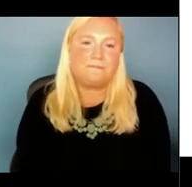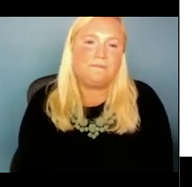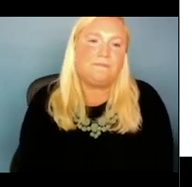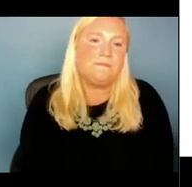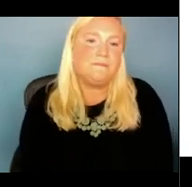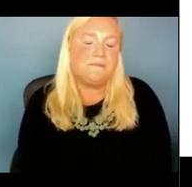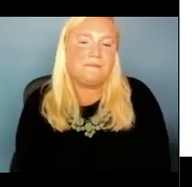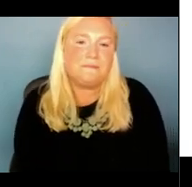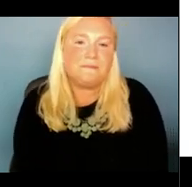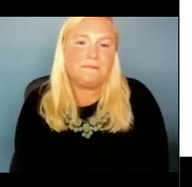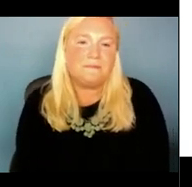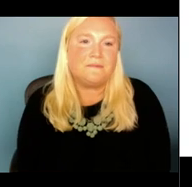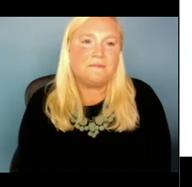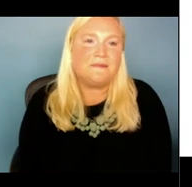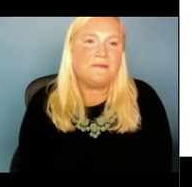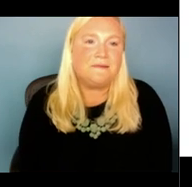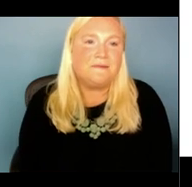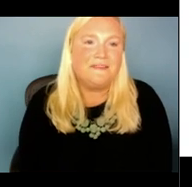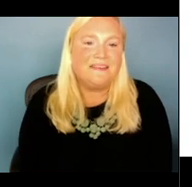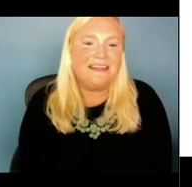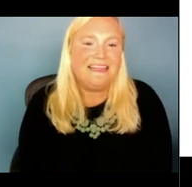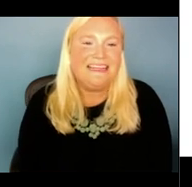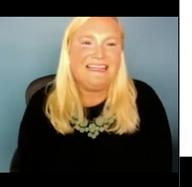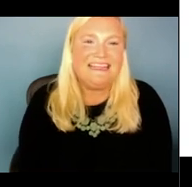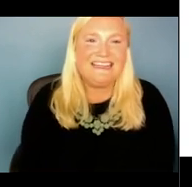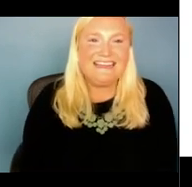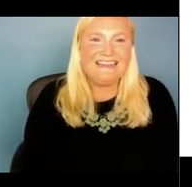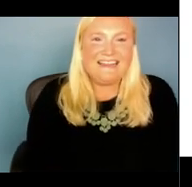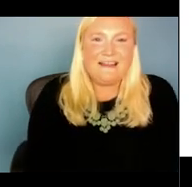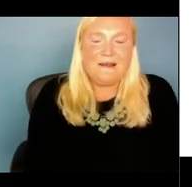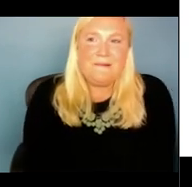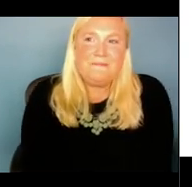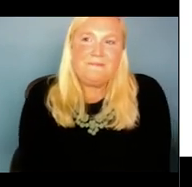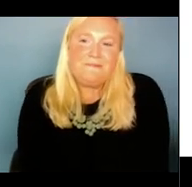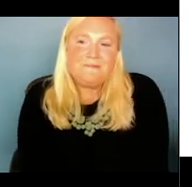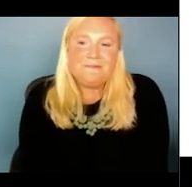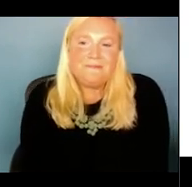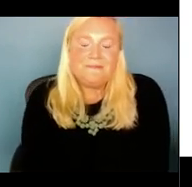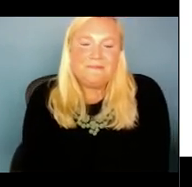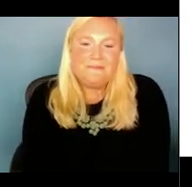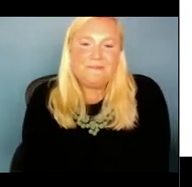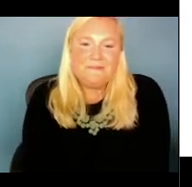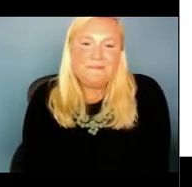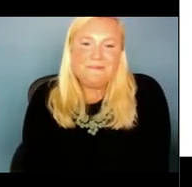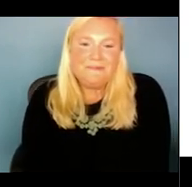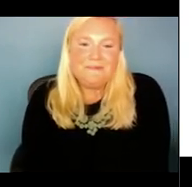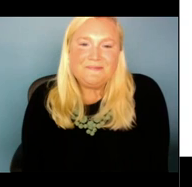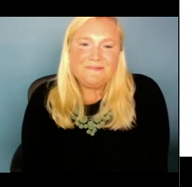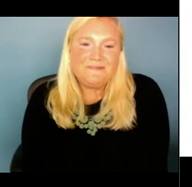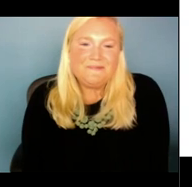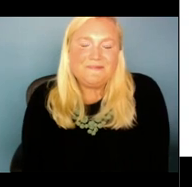5. Would you, Angelica wants to know, would you explain the concept of verbal diversity and how it relates to our work